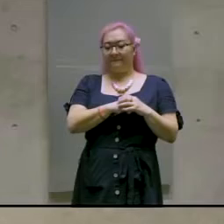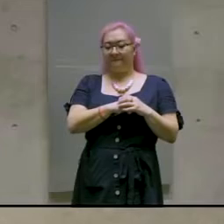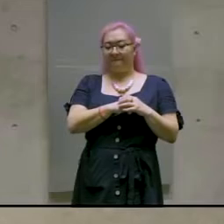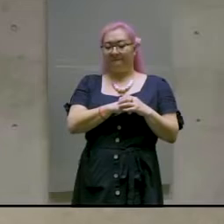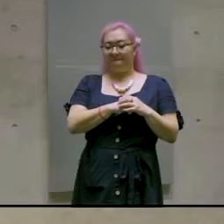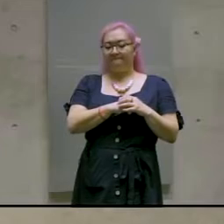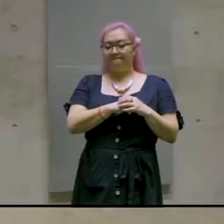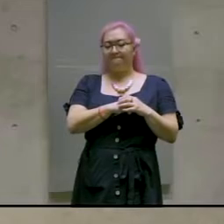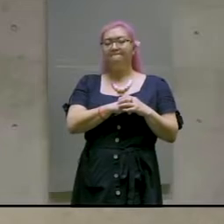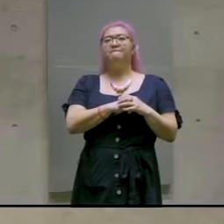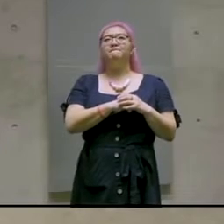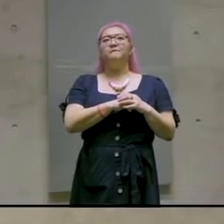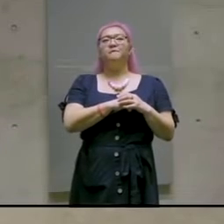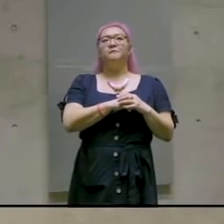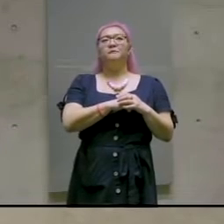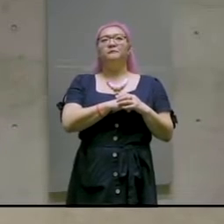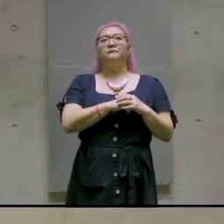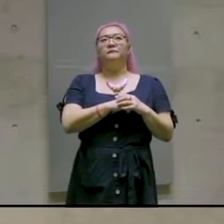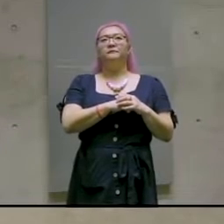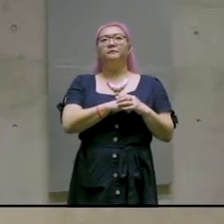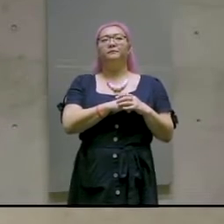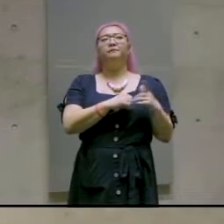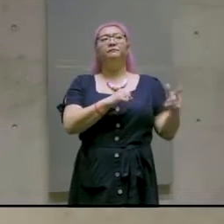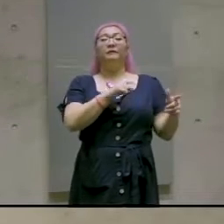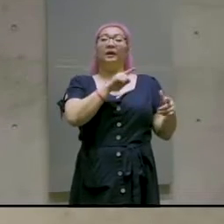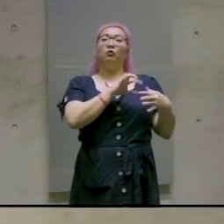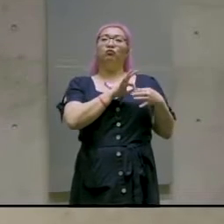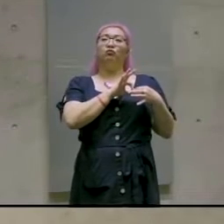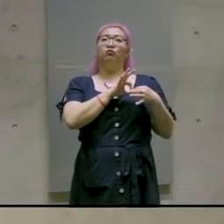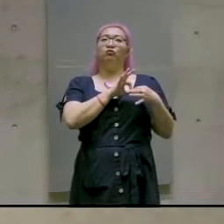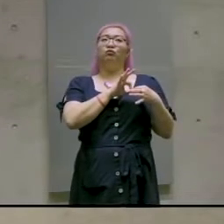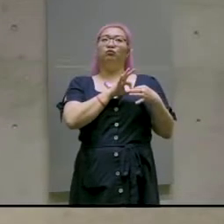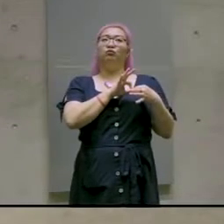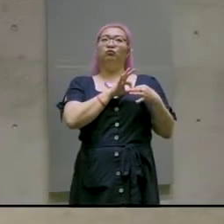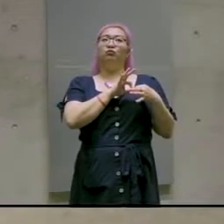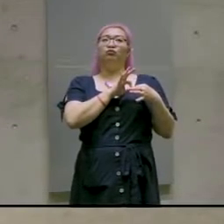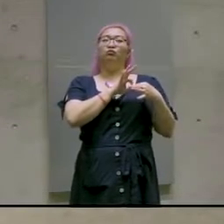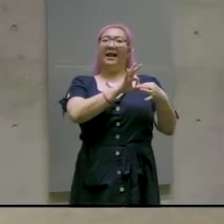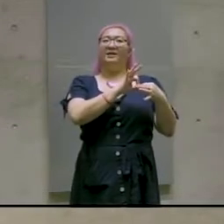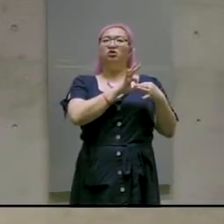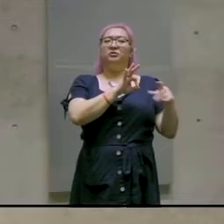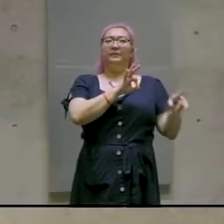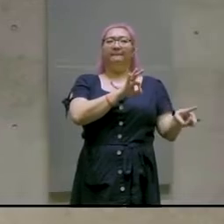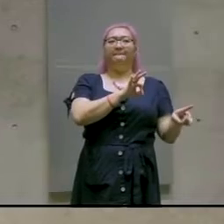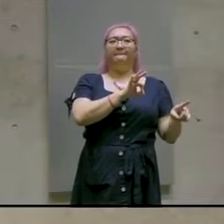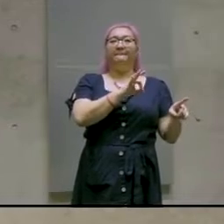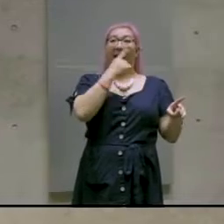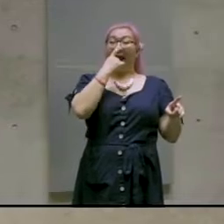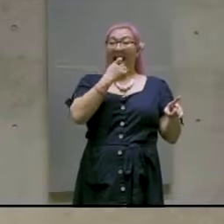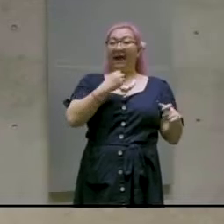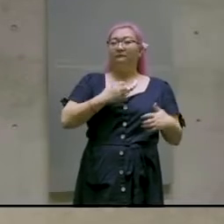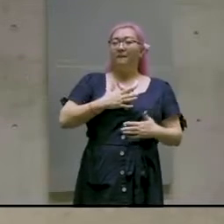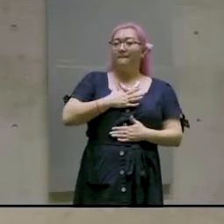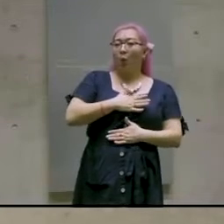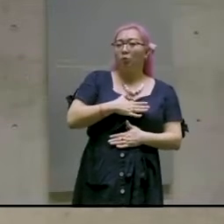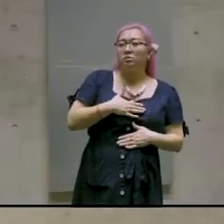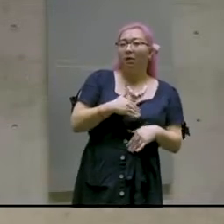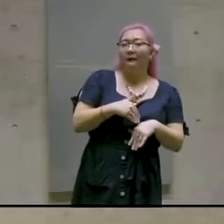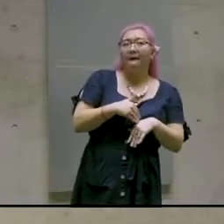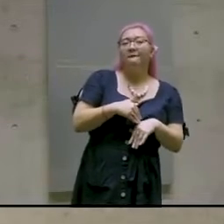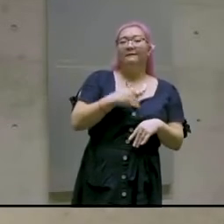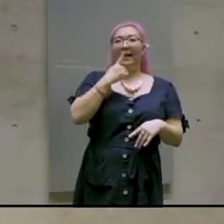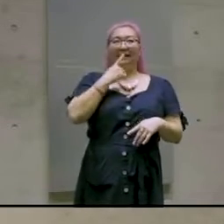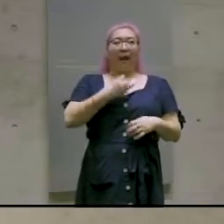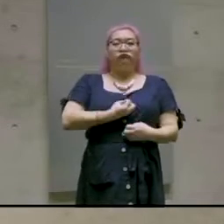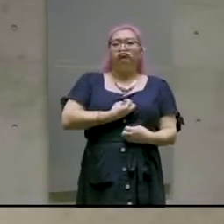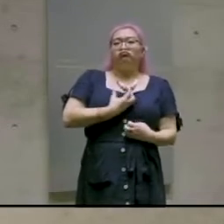subject matter, we have to handle it with more care than other potential narrative elements in a game. We also kind of, particularly in kind of